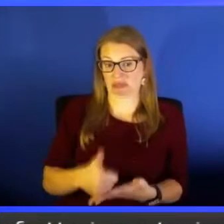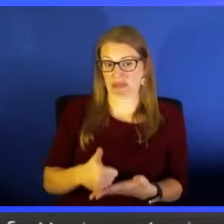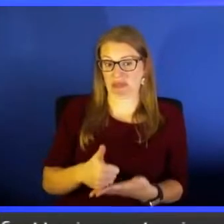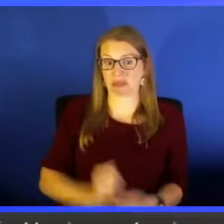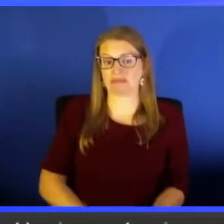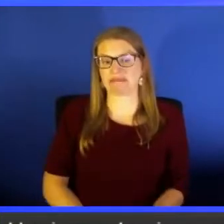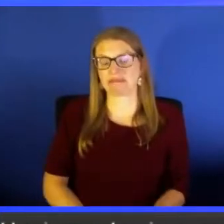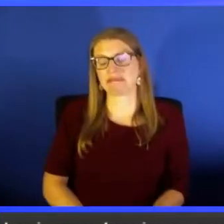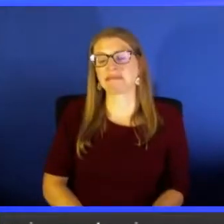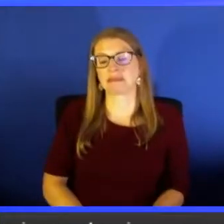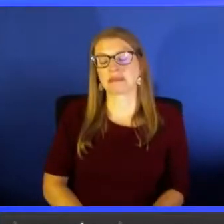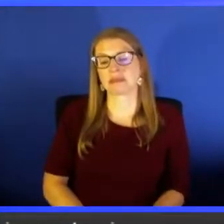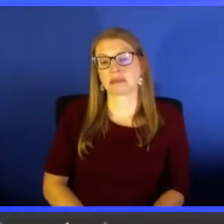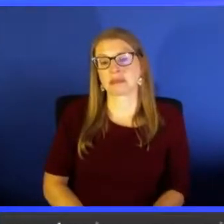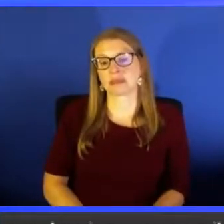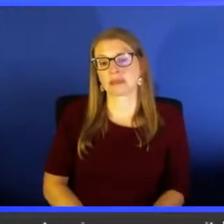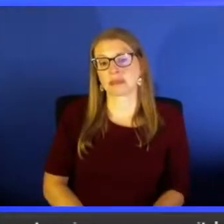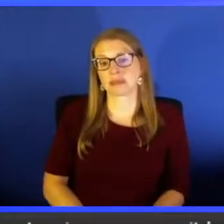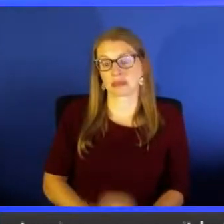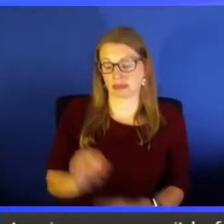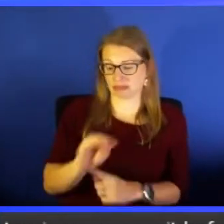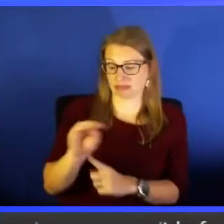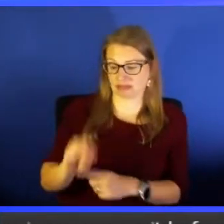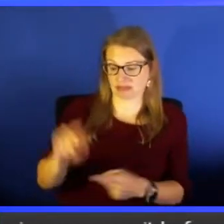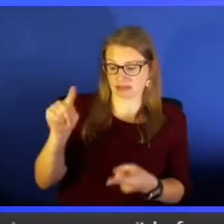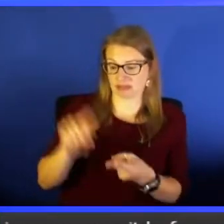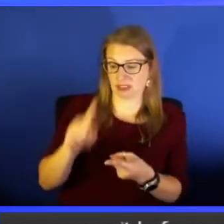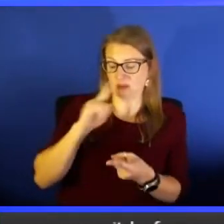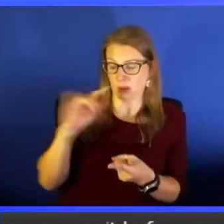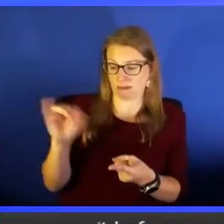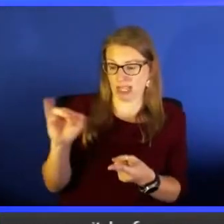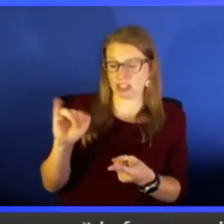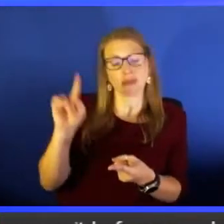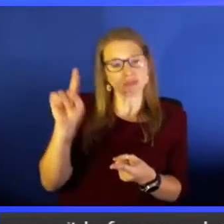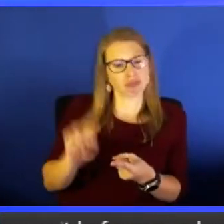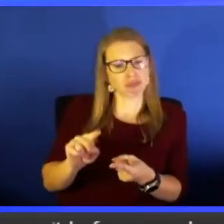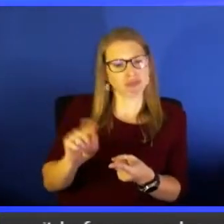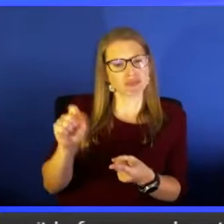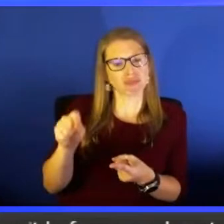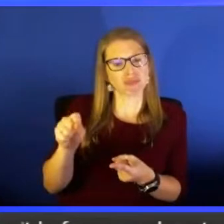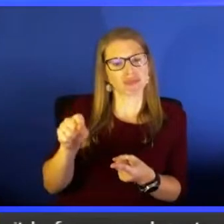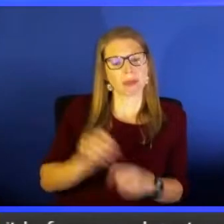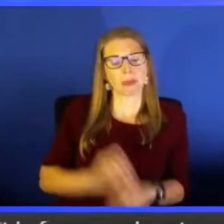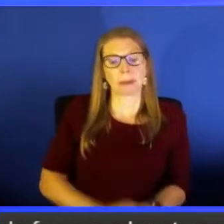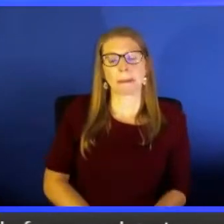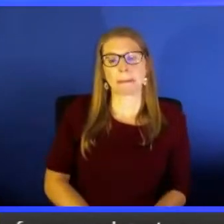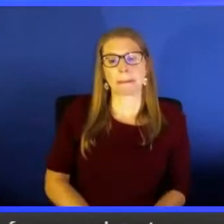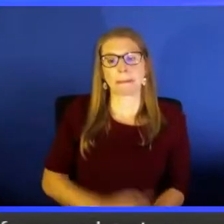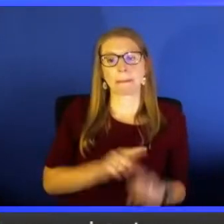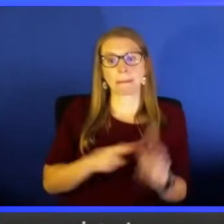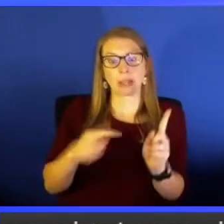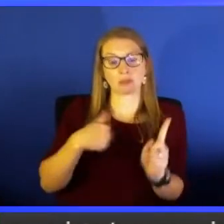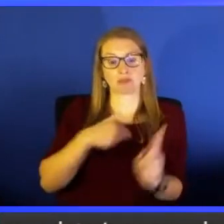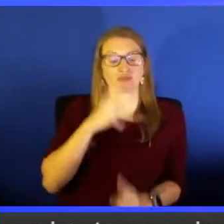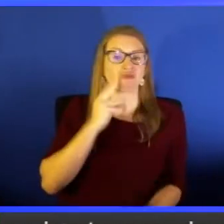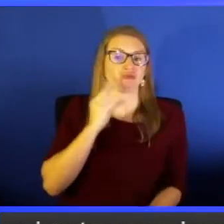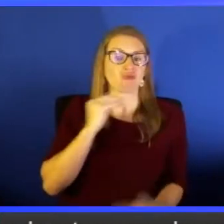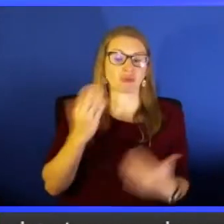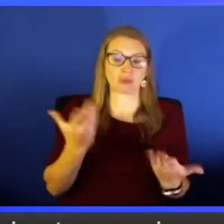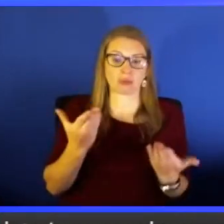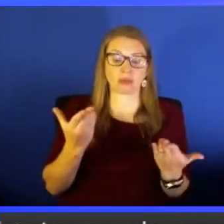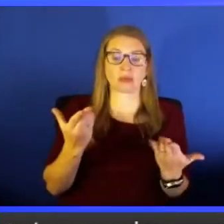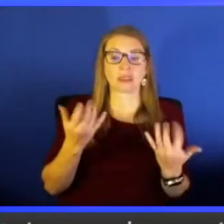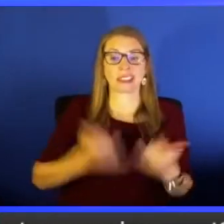That percentage of reduction in infection goes down, but really what we have seen is that you still have very good